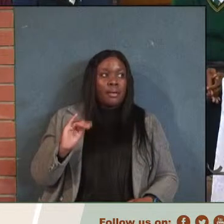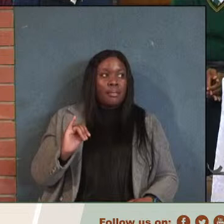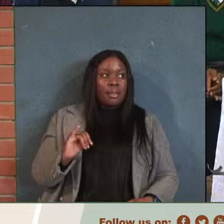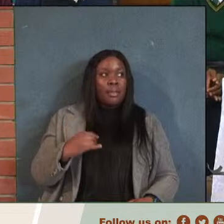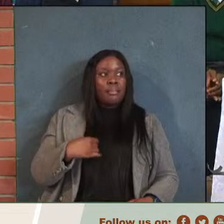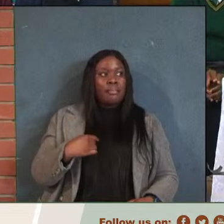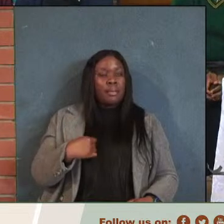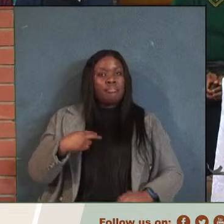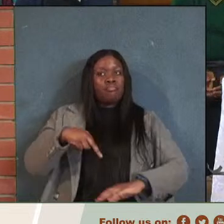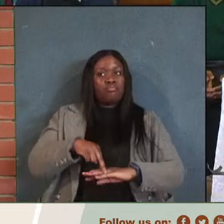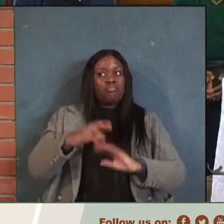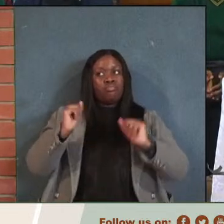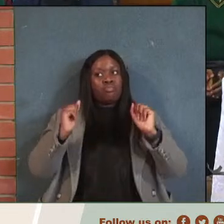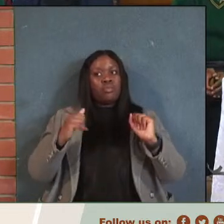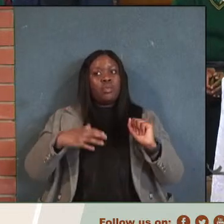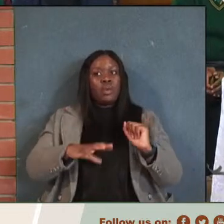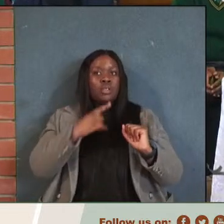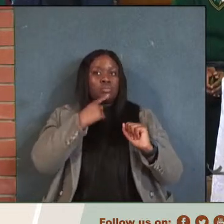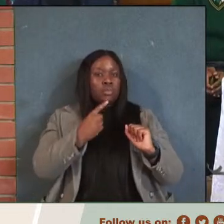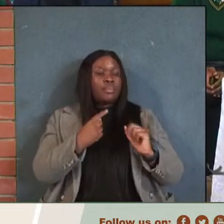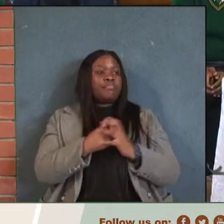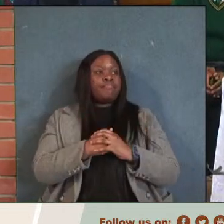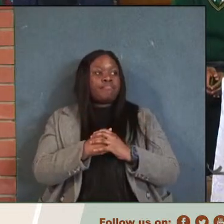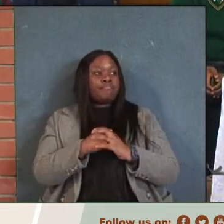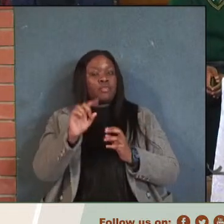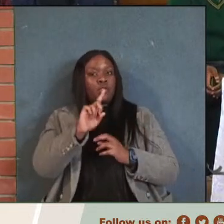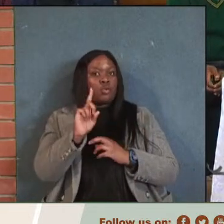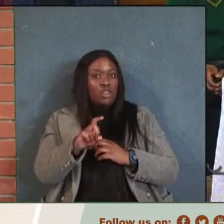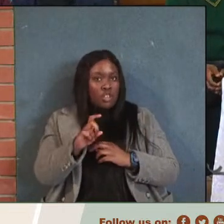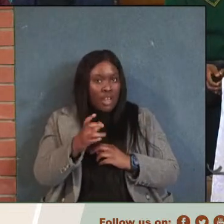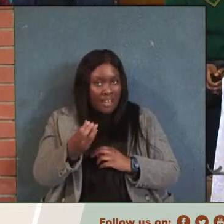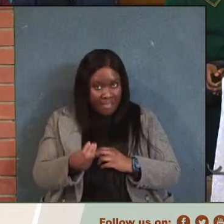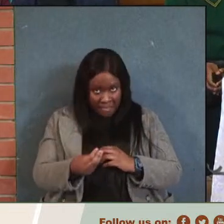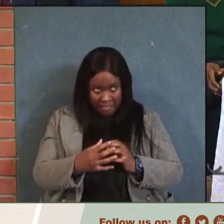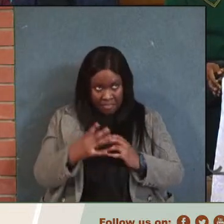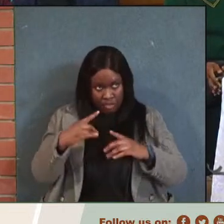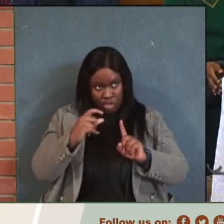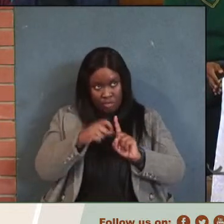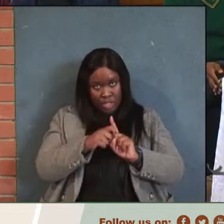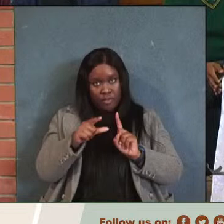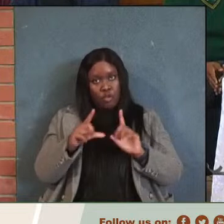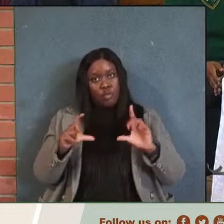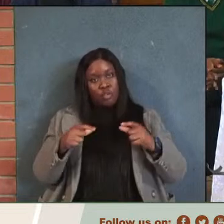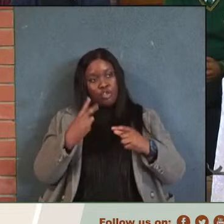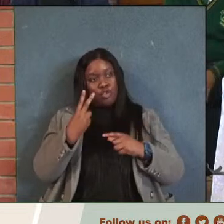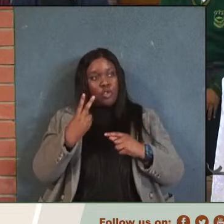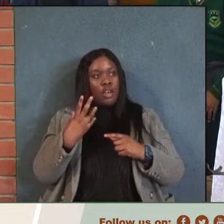rule 77.7. I have a question for the chairperson on Commission 2.